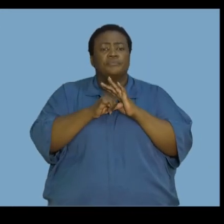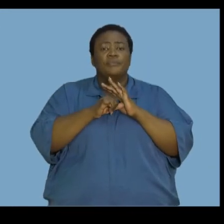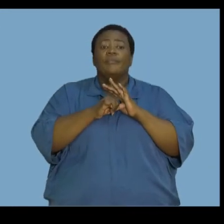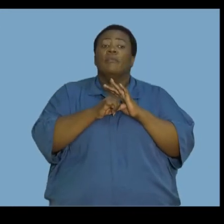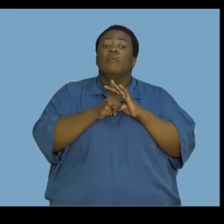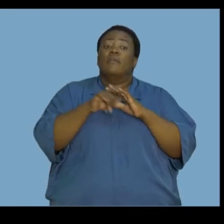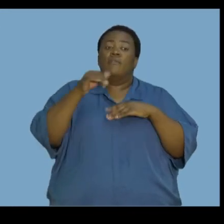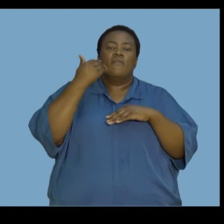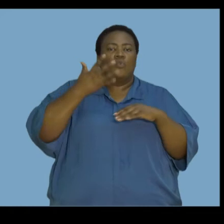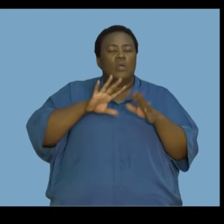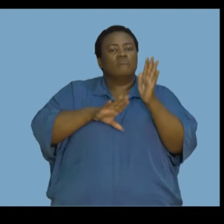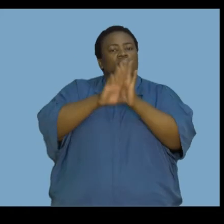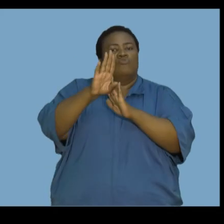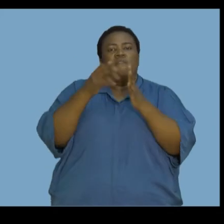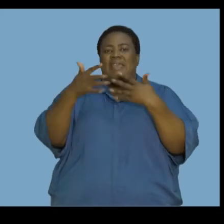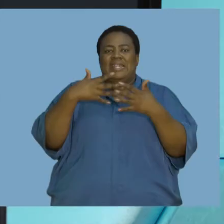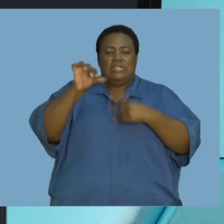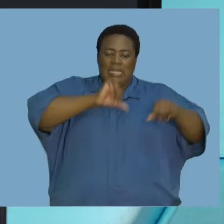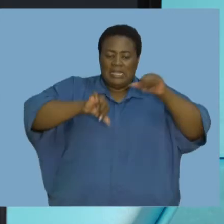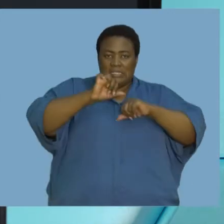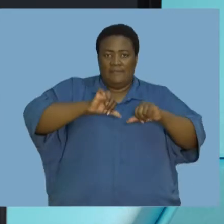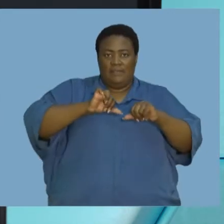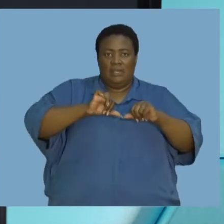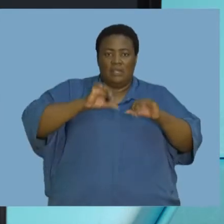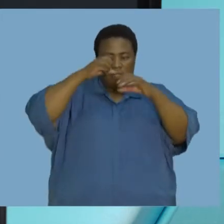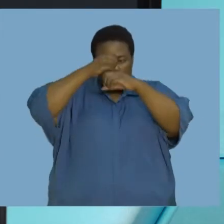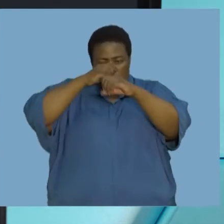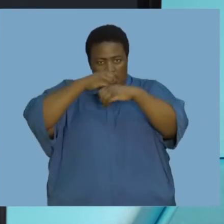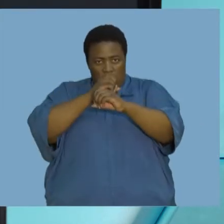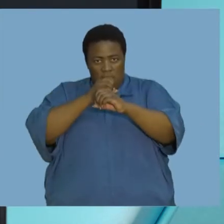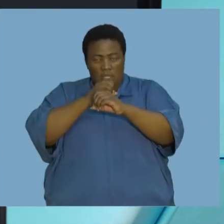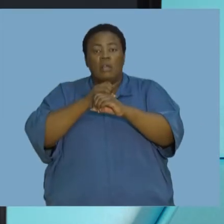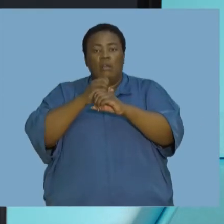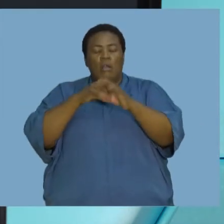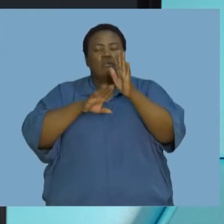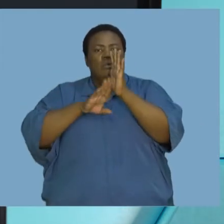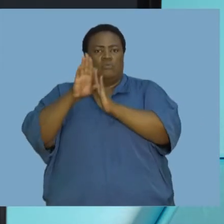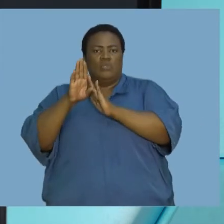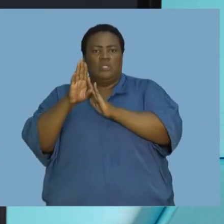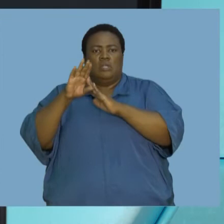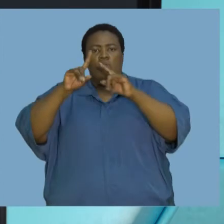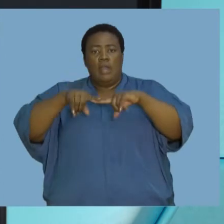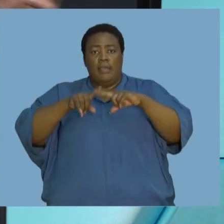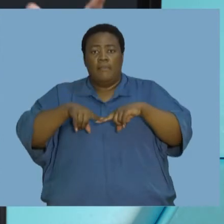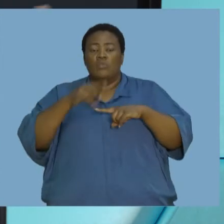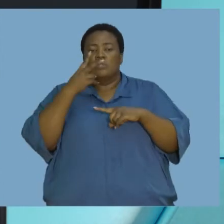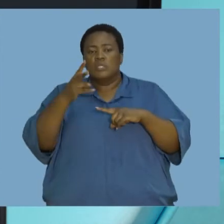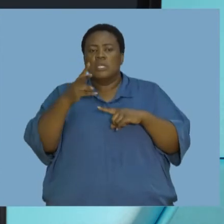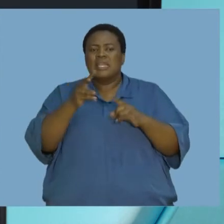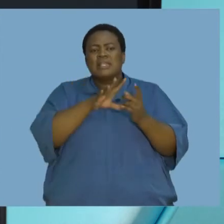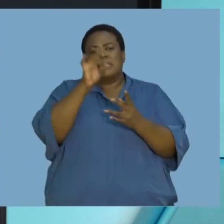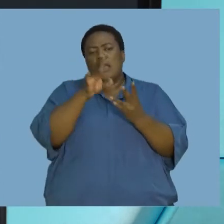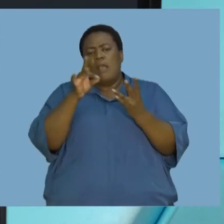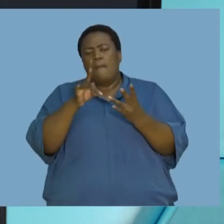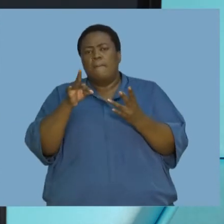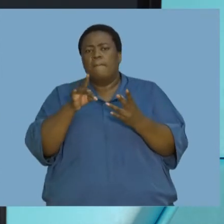any scientific experiment. It's being able to increase the reliability by looking at sample size and